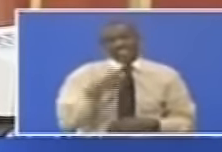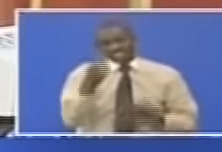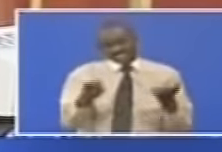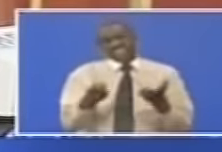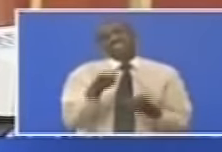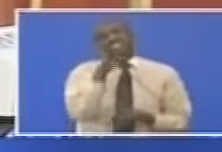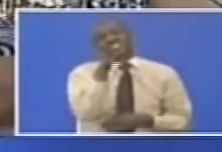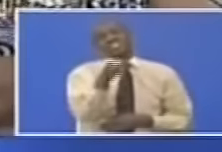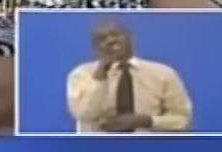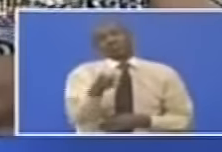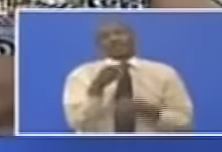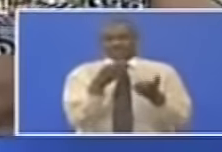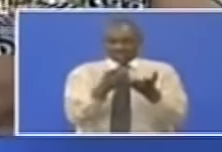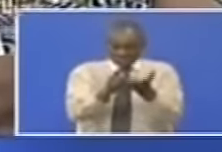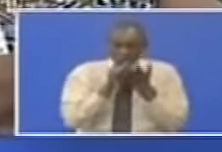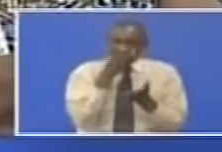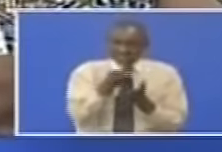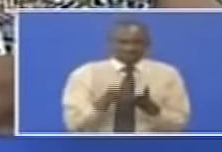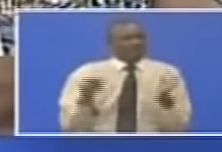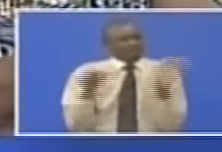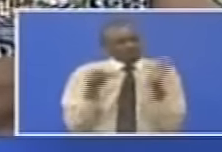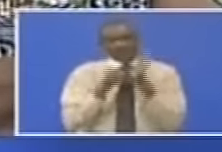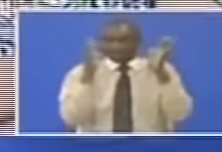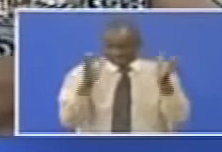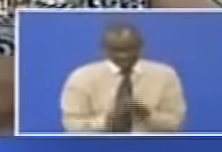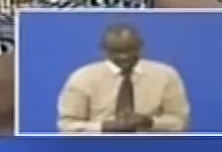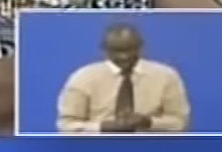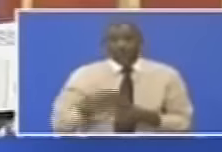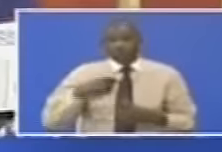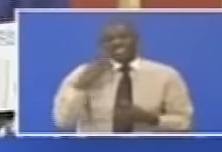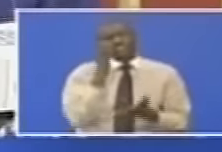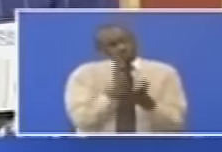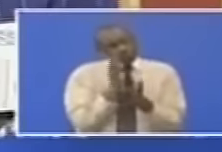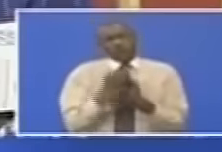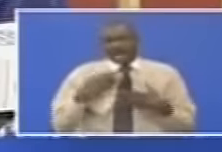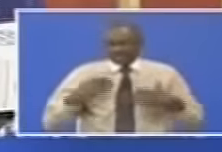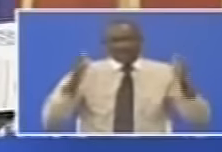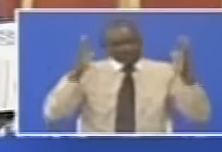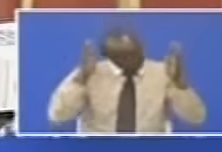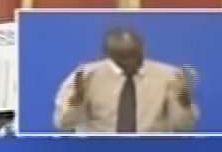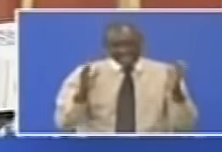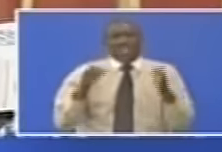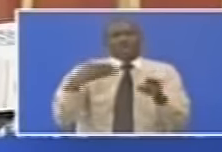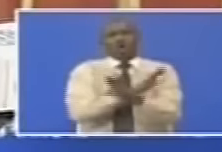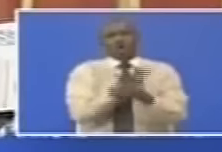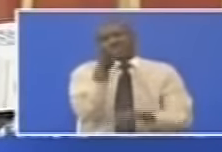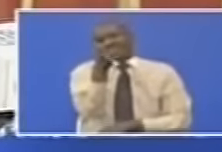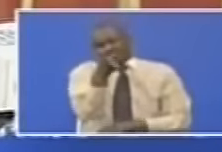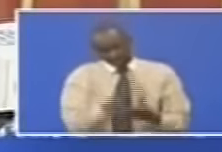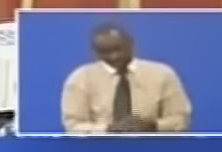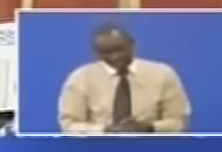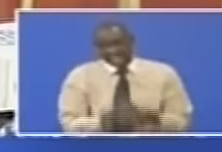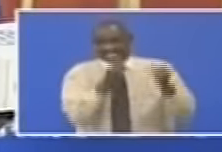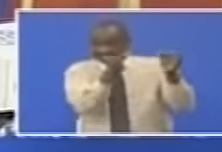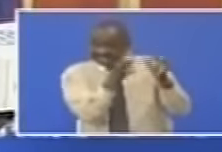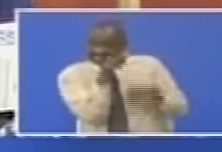a national disaster. We are convinced that we are in the middle of a great con game, treachery